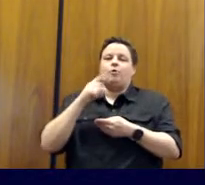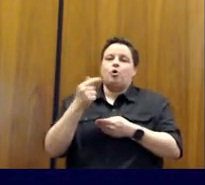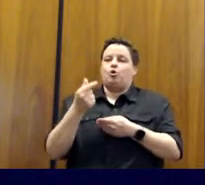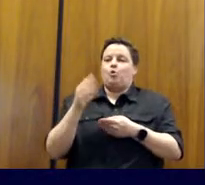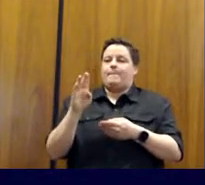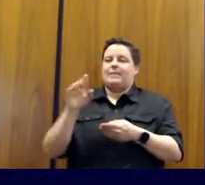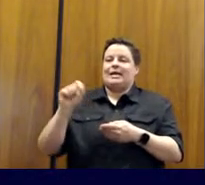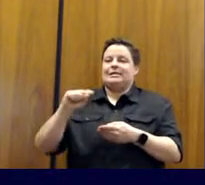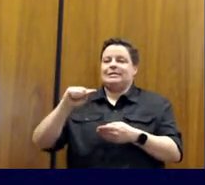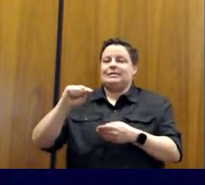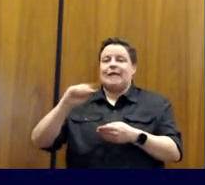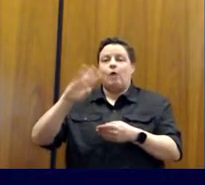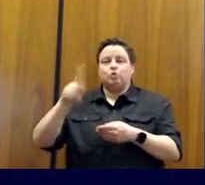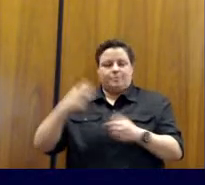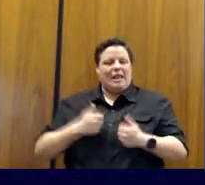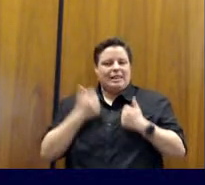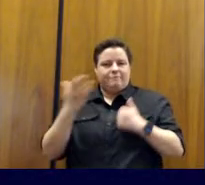reside.